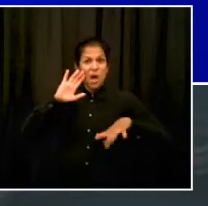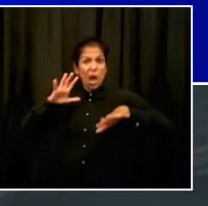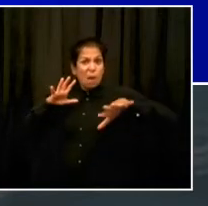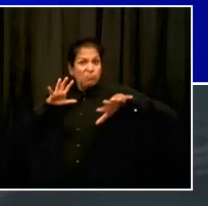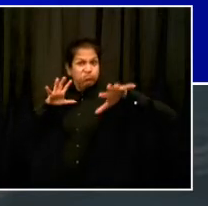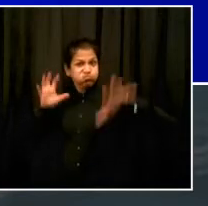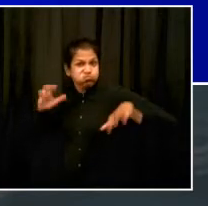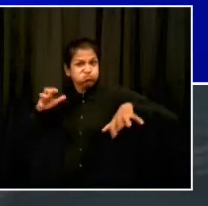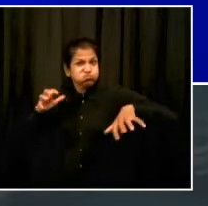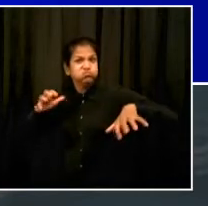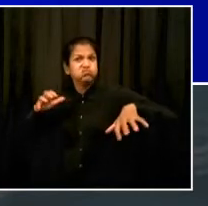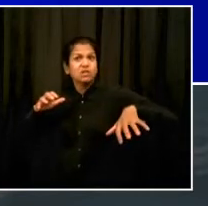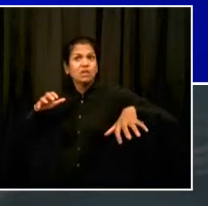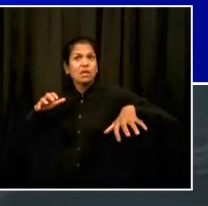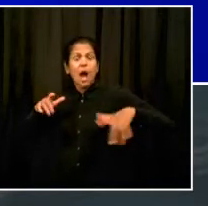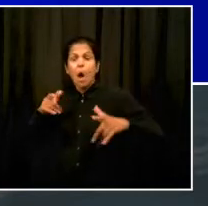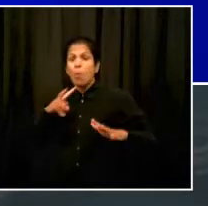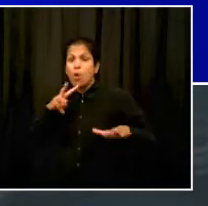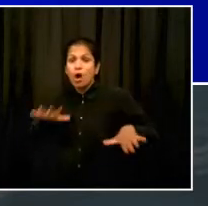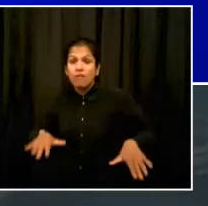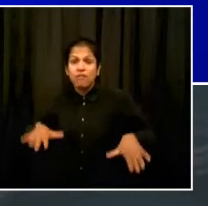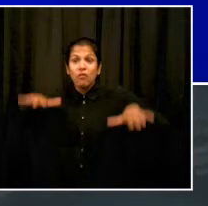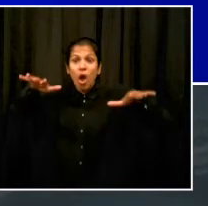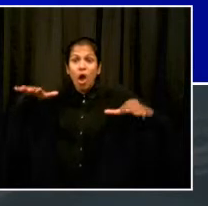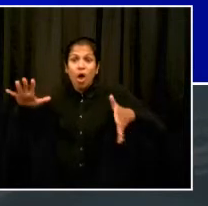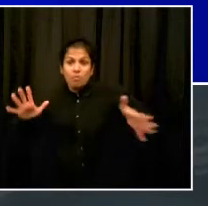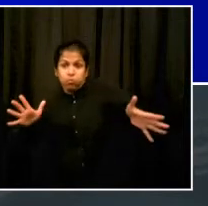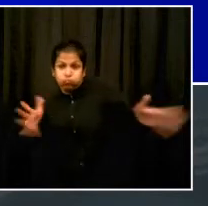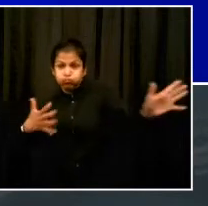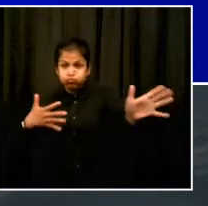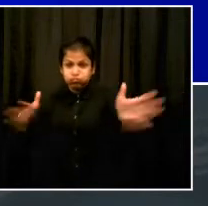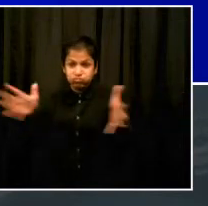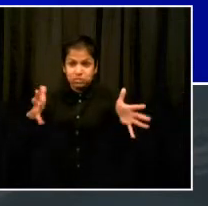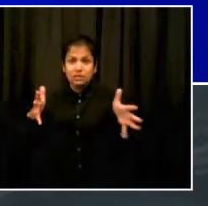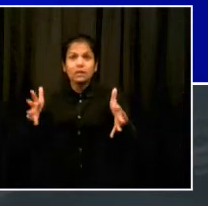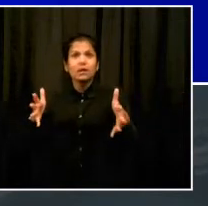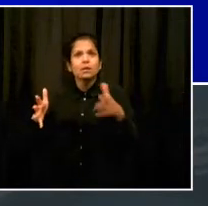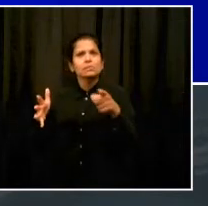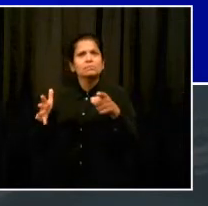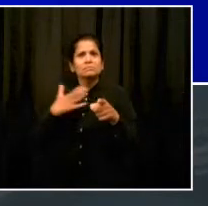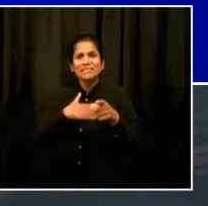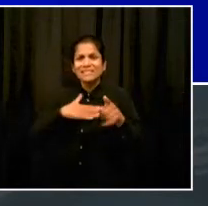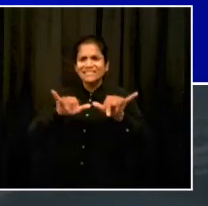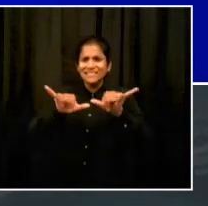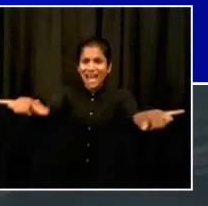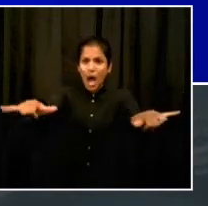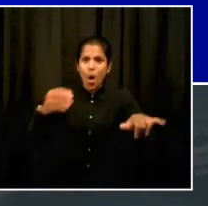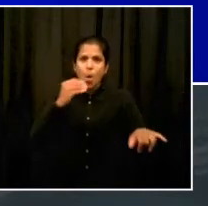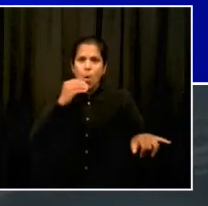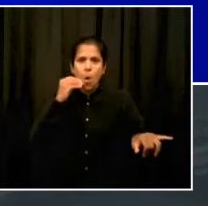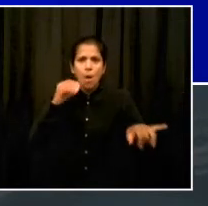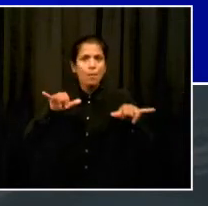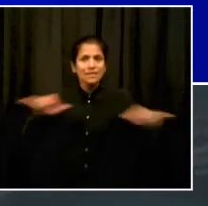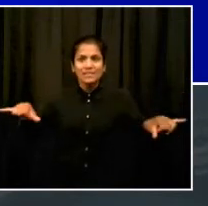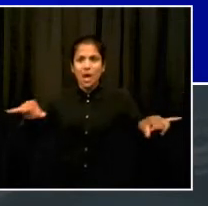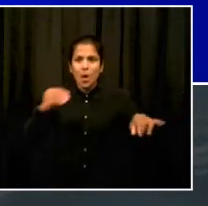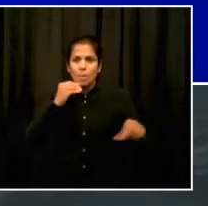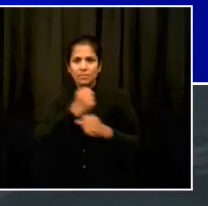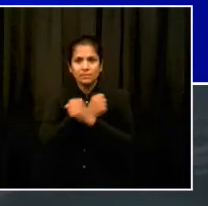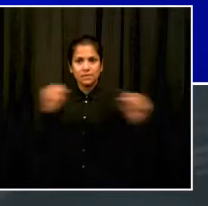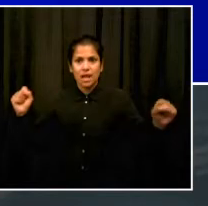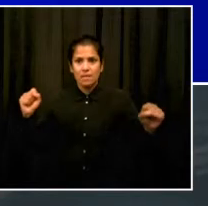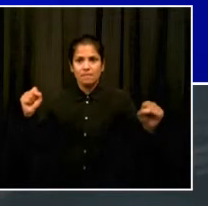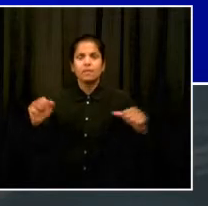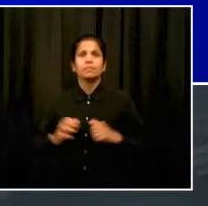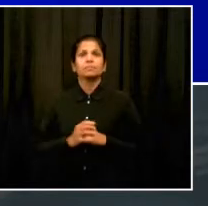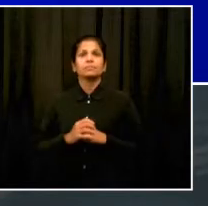high point of the storm. Take it seriously. You'll hear from the commissioner some of the precautions to take. I do want to say I want to thank all the city agencies that have